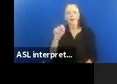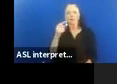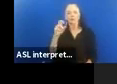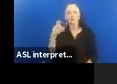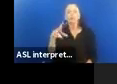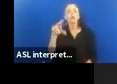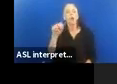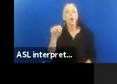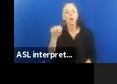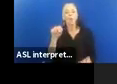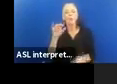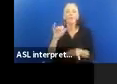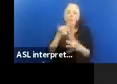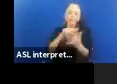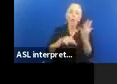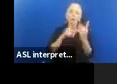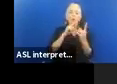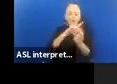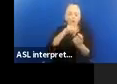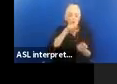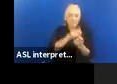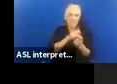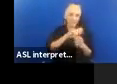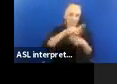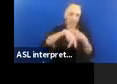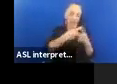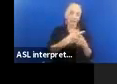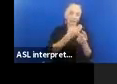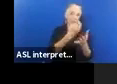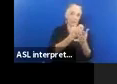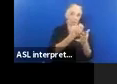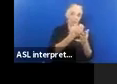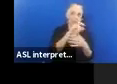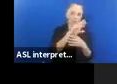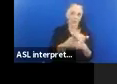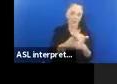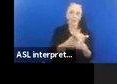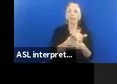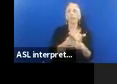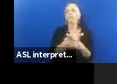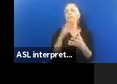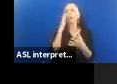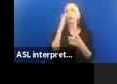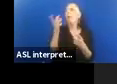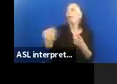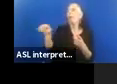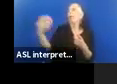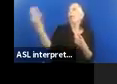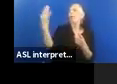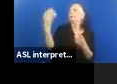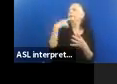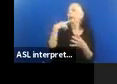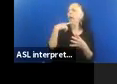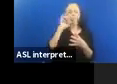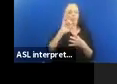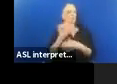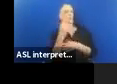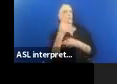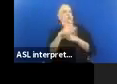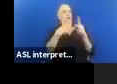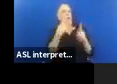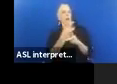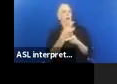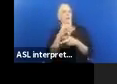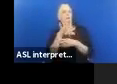right? Despite the constant narrative we get told that there is no alternative to the economy that we have